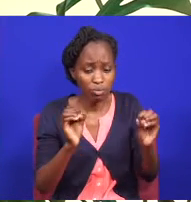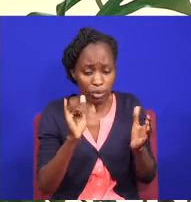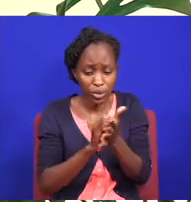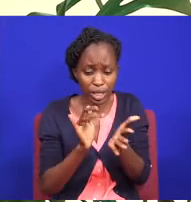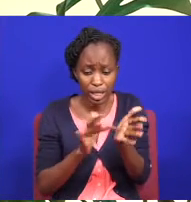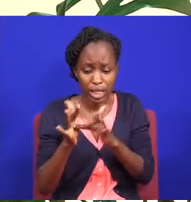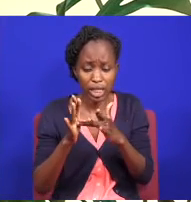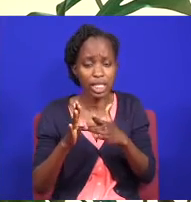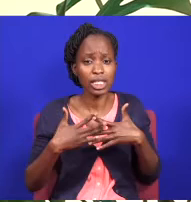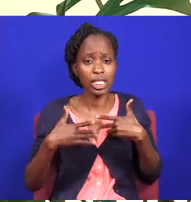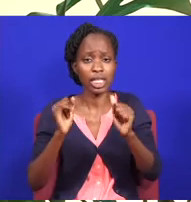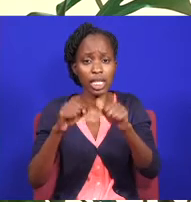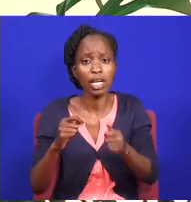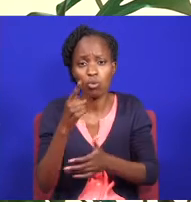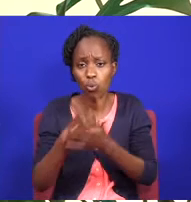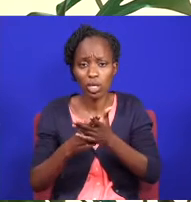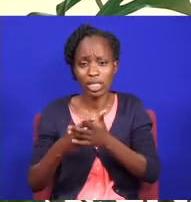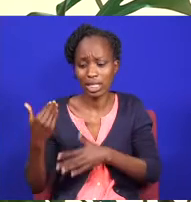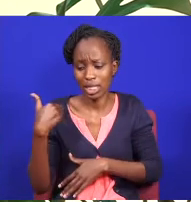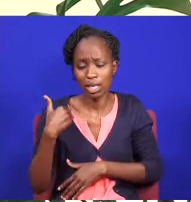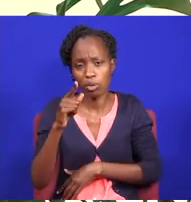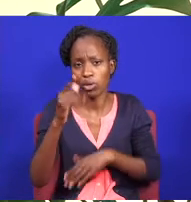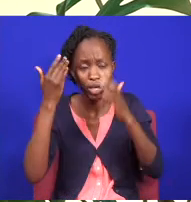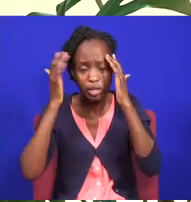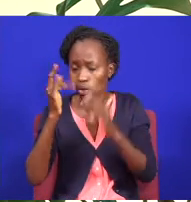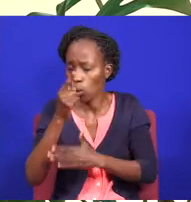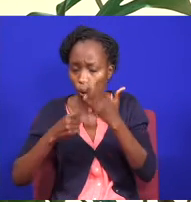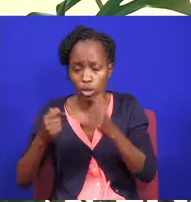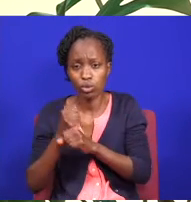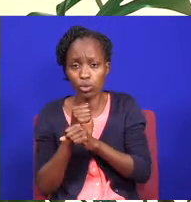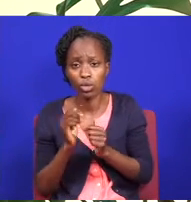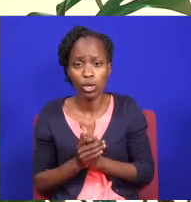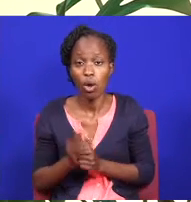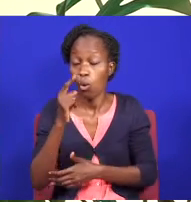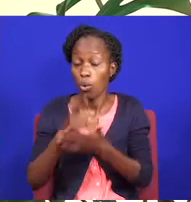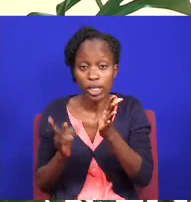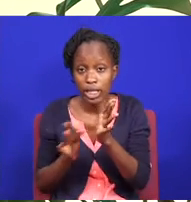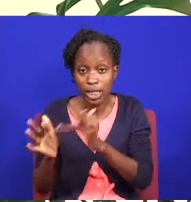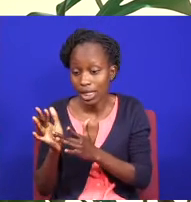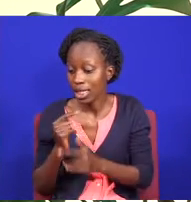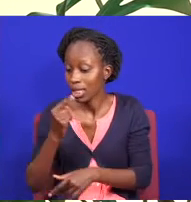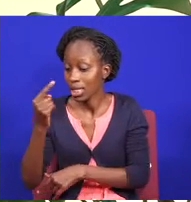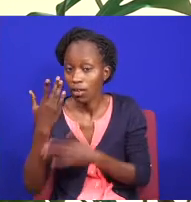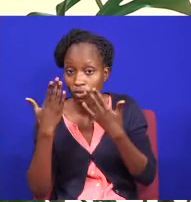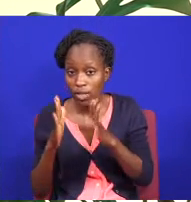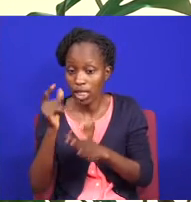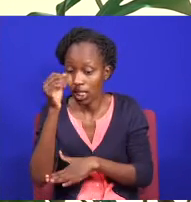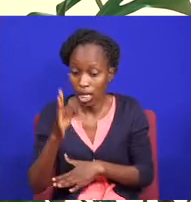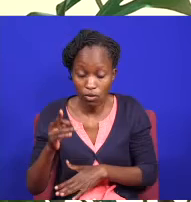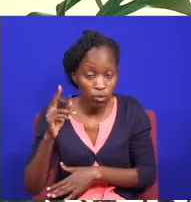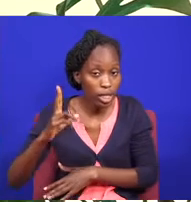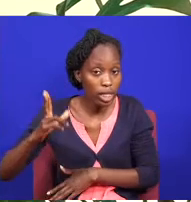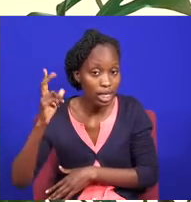is it that is troubling you and you don't know what to do? What Jesus has said, if we listen,